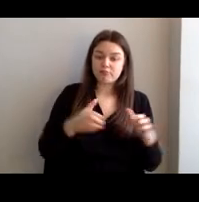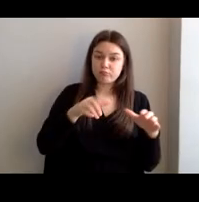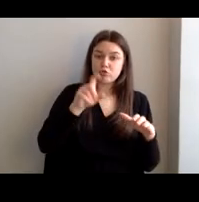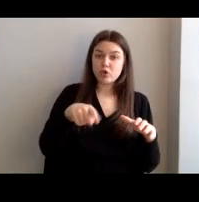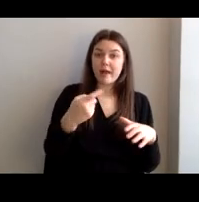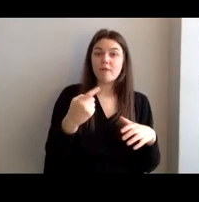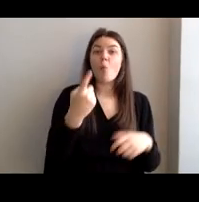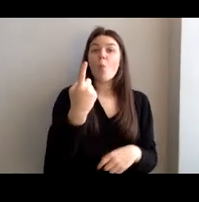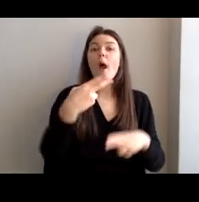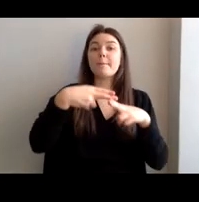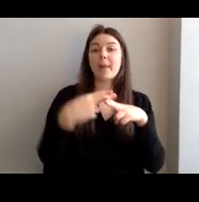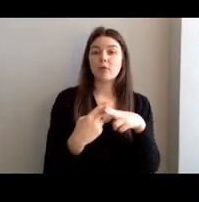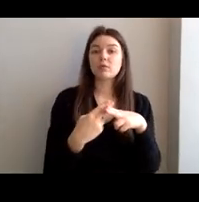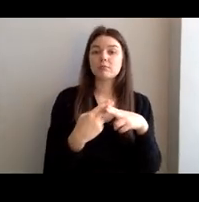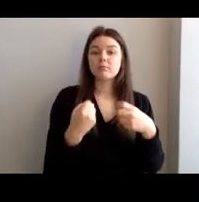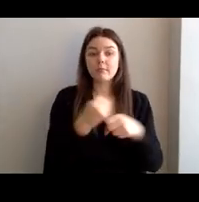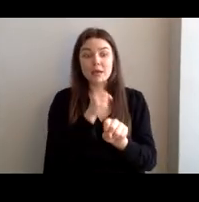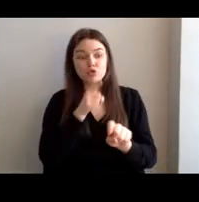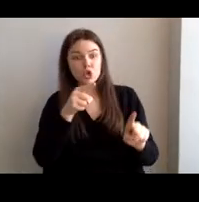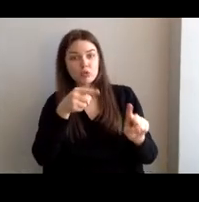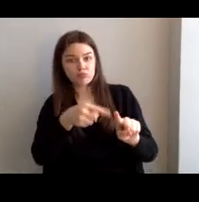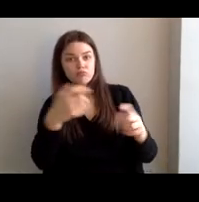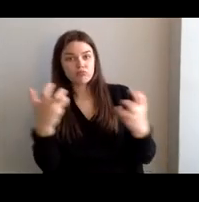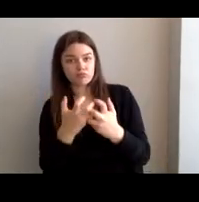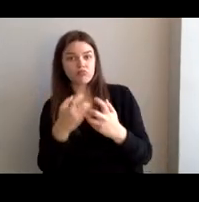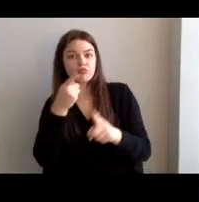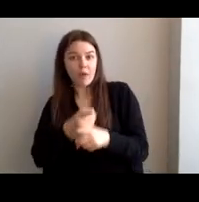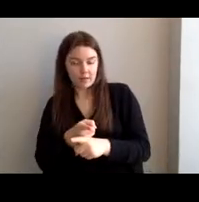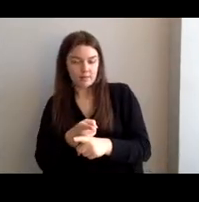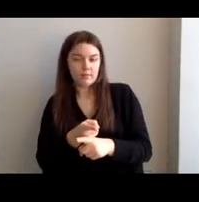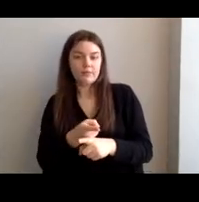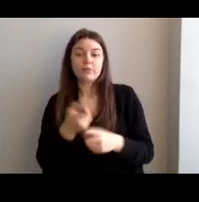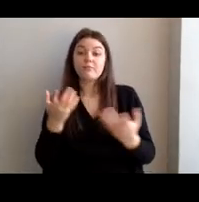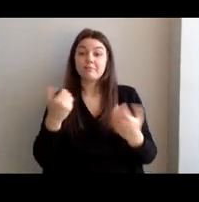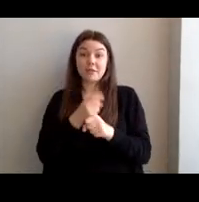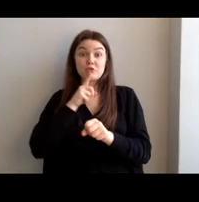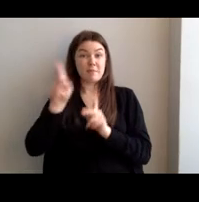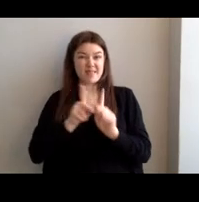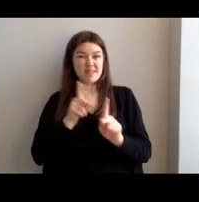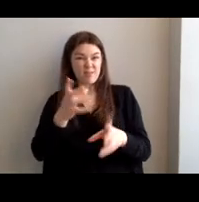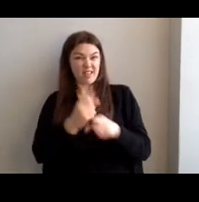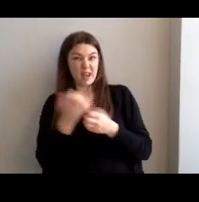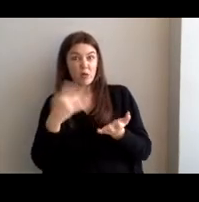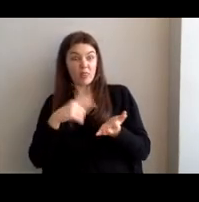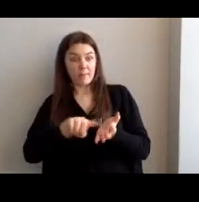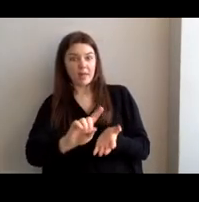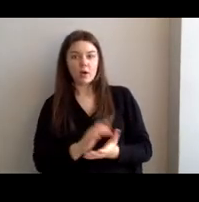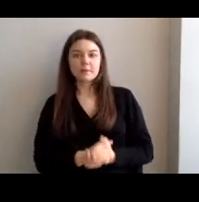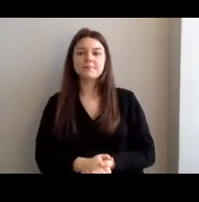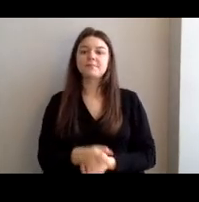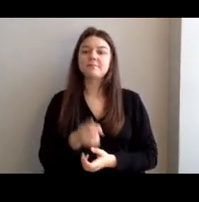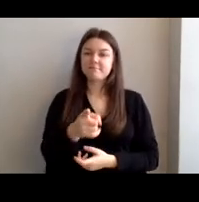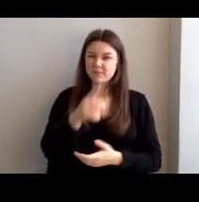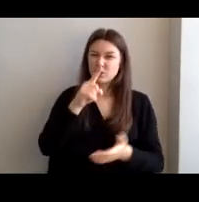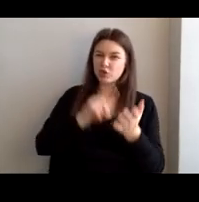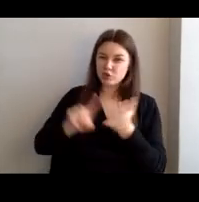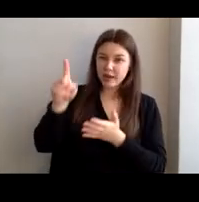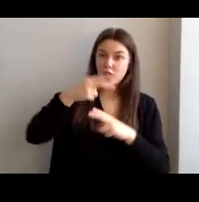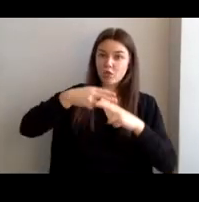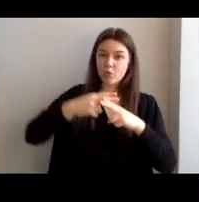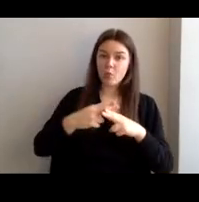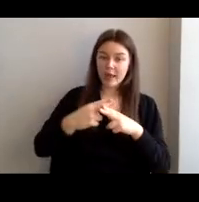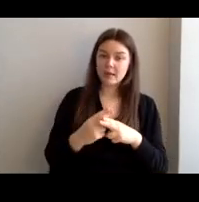make sure of that. So we would evaluate that to make sure that consumers are getting what they're paying for. So he's ensuring that each one of those bins contains at